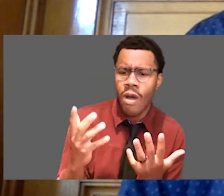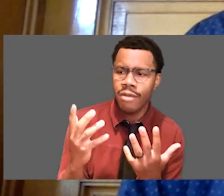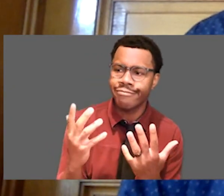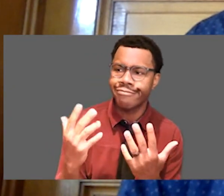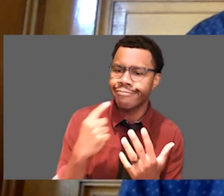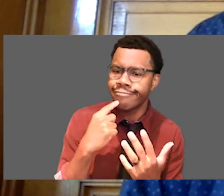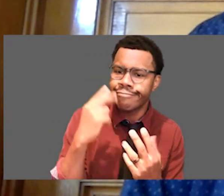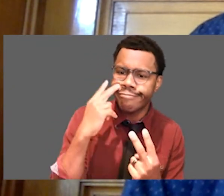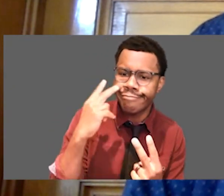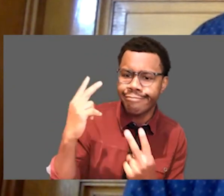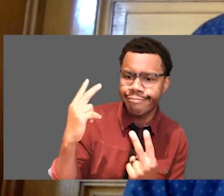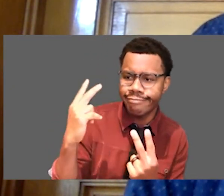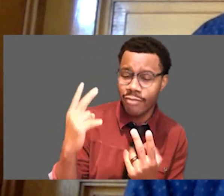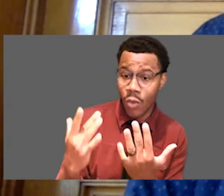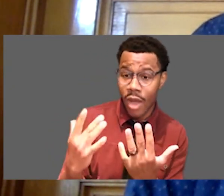Sepphoris.